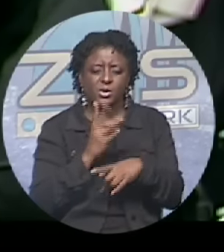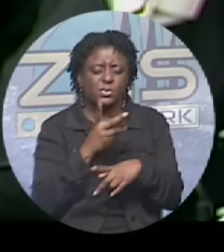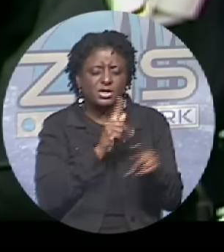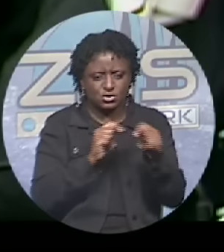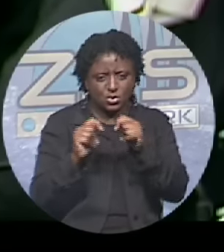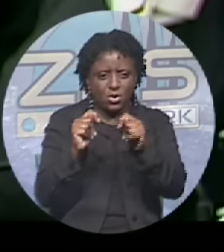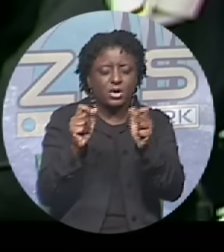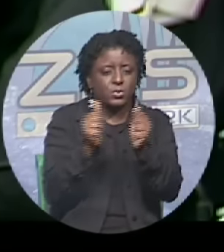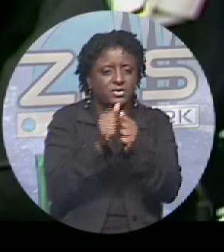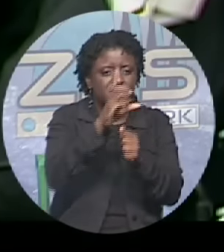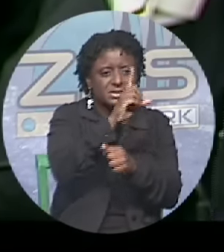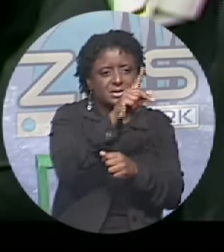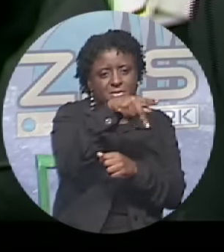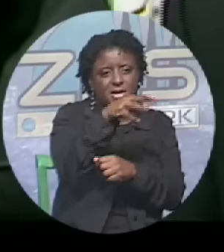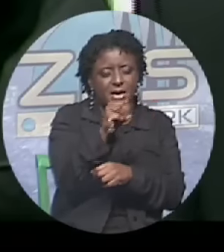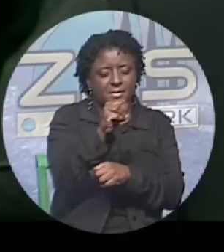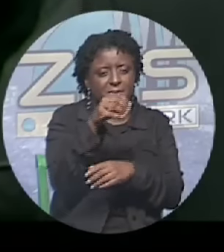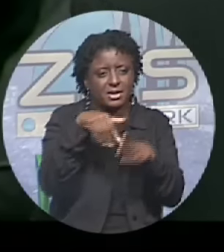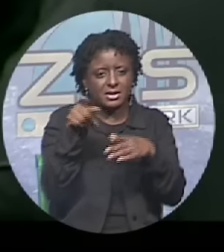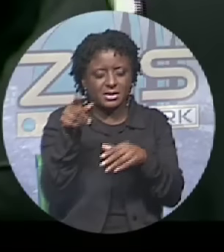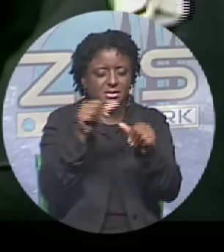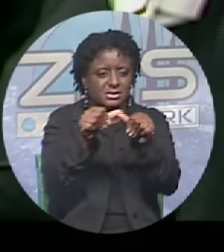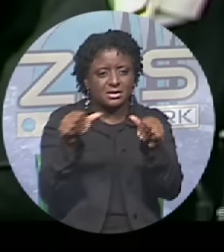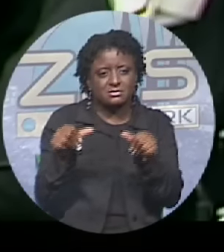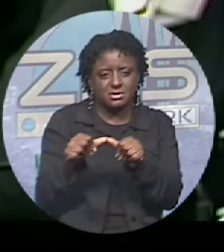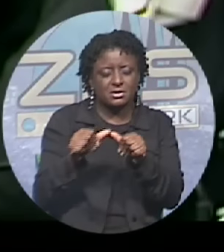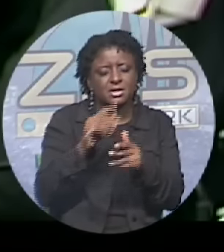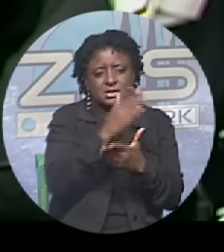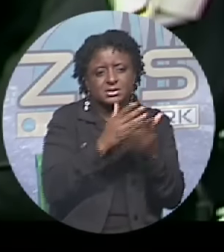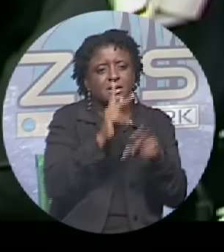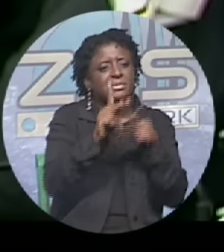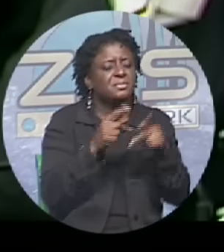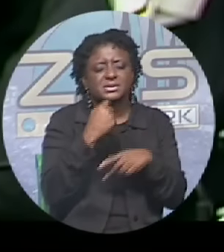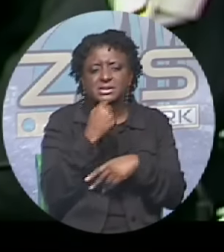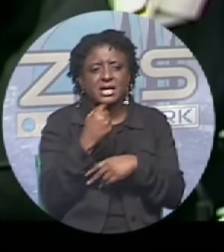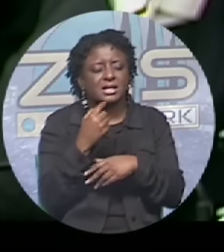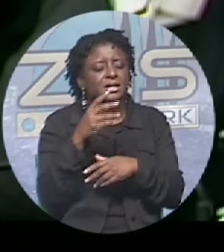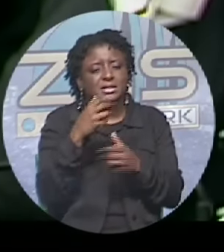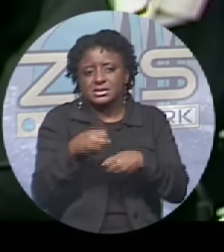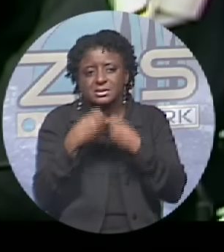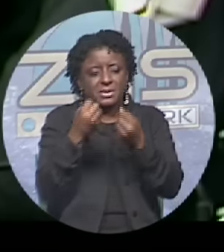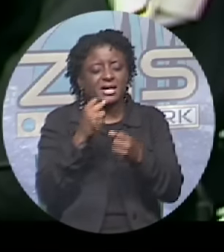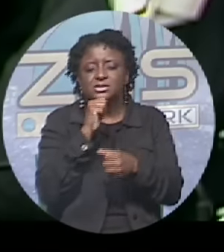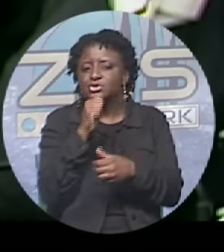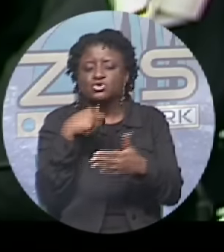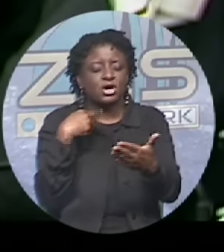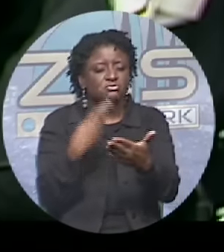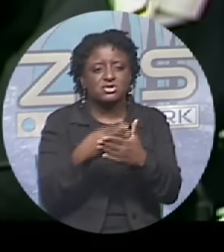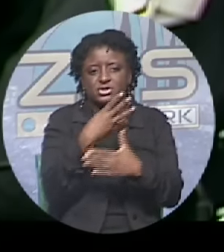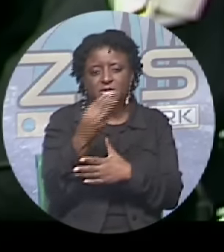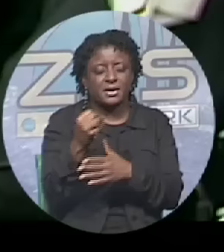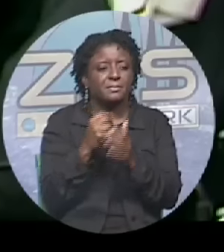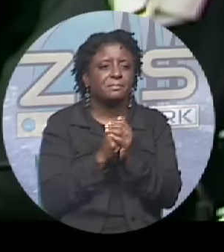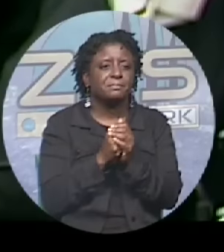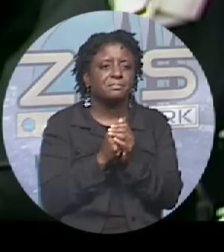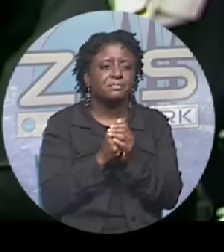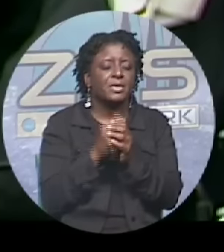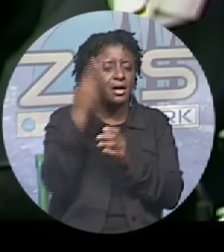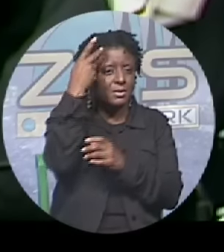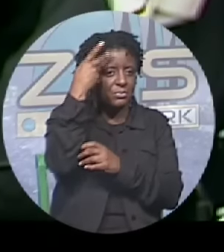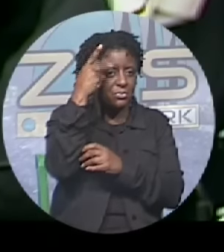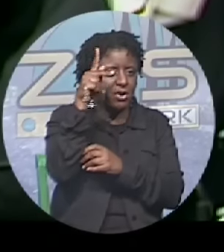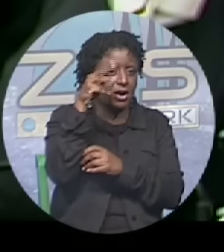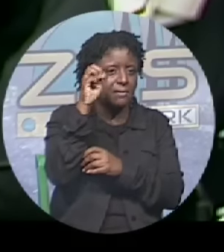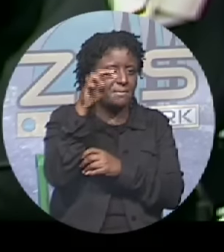his constituency, there were people in certain parts of it saying, well, the supplies hadn't reached them, even though... Now, the Prime Minister stressed